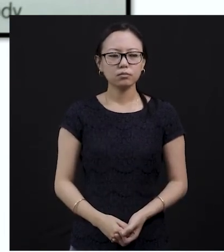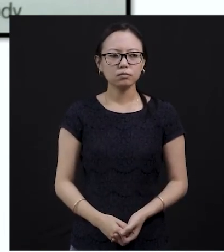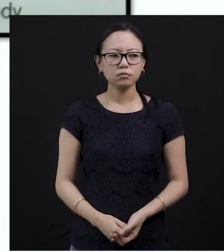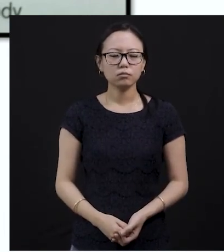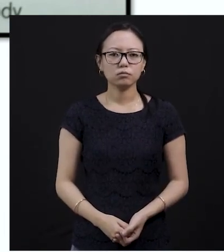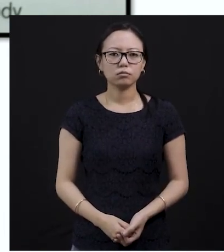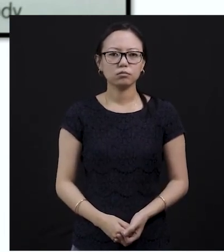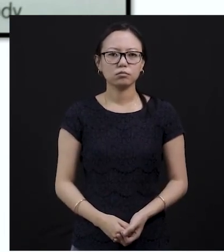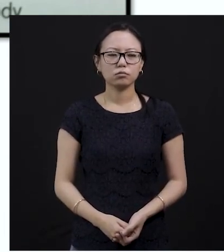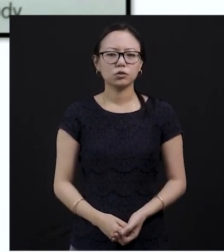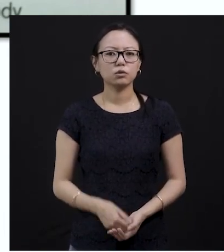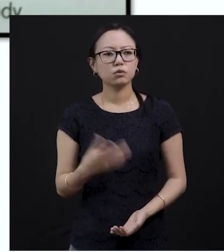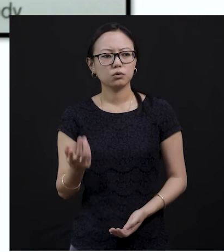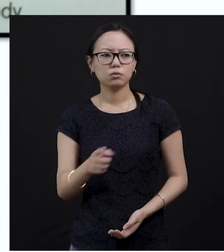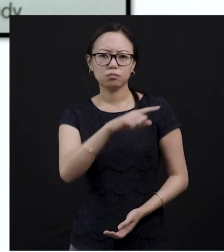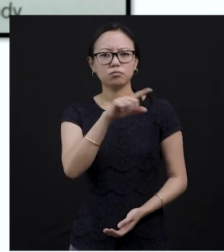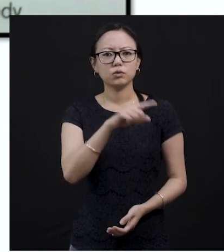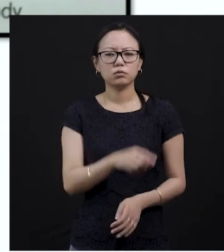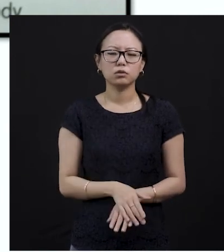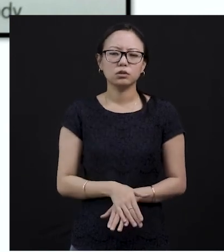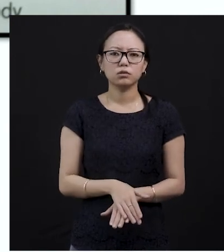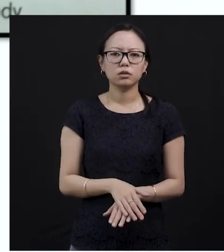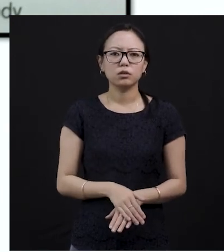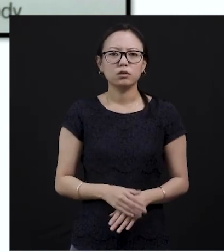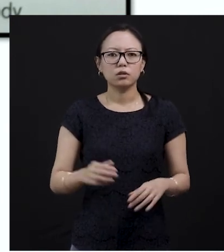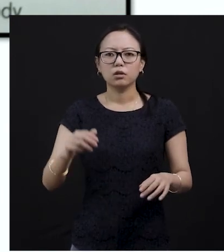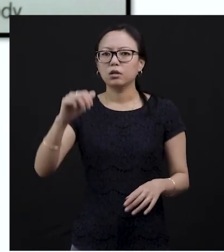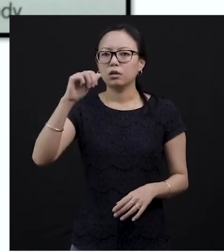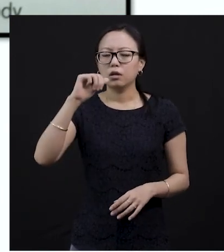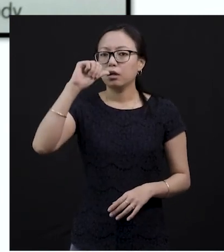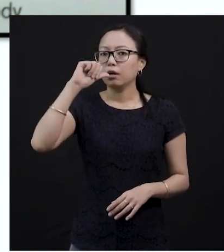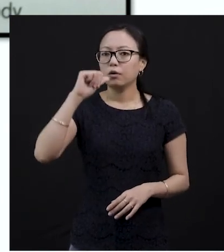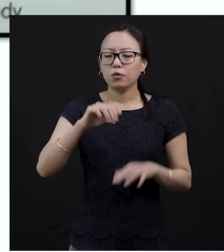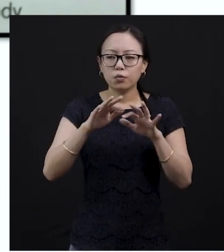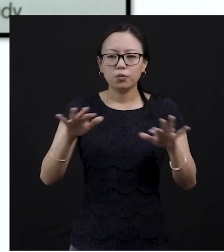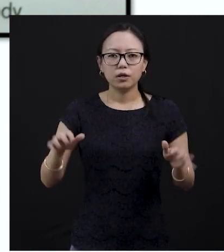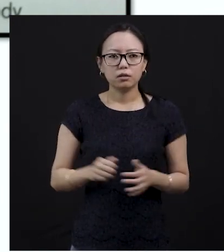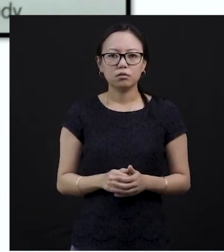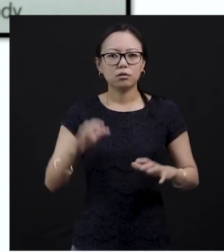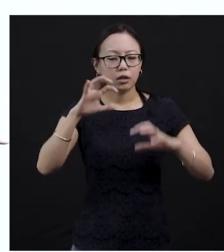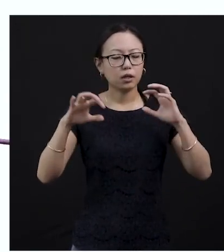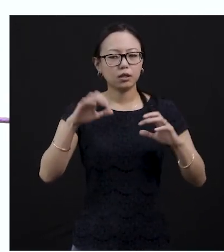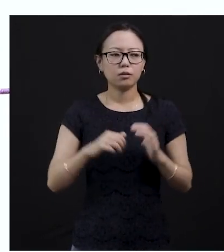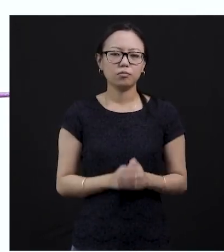are adaptations of aquatic animals, like the fishes and the dolphins. All right?